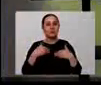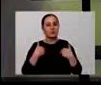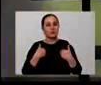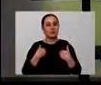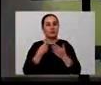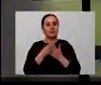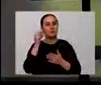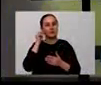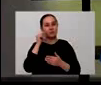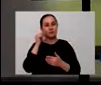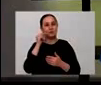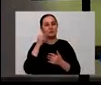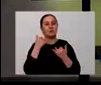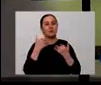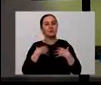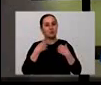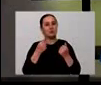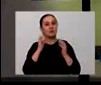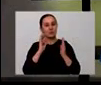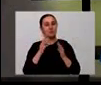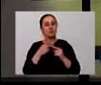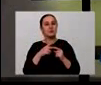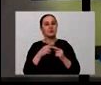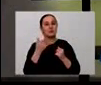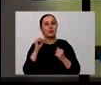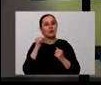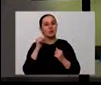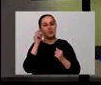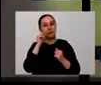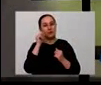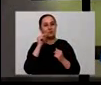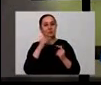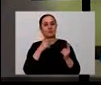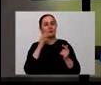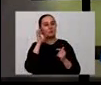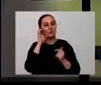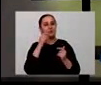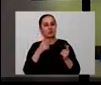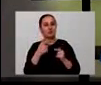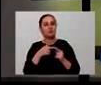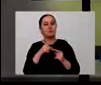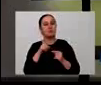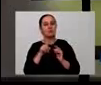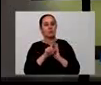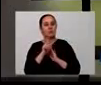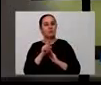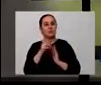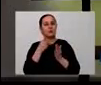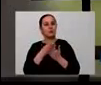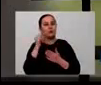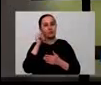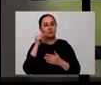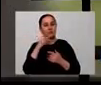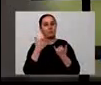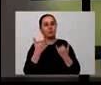Assalomu alaykum aziz o'quvchilar. Sog'omonmisiz? Xo'sh, adabiyot darsini tinglashga tayyormisiz? Qani unda boshladik. Aziz